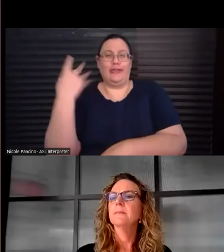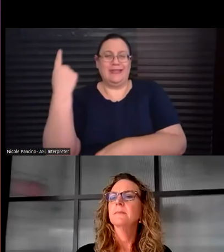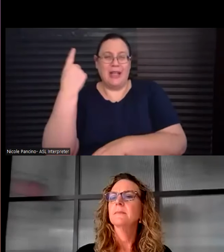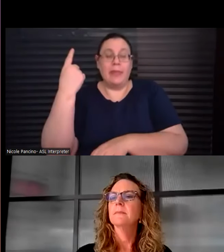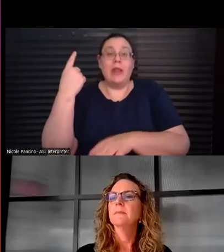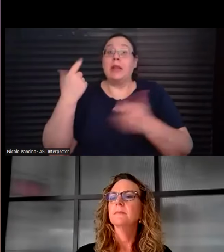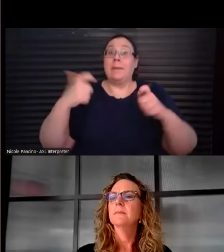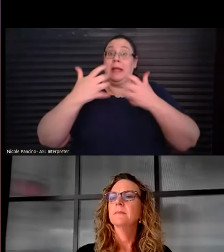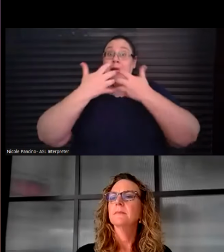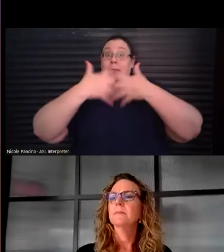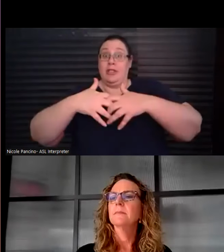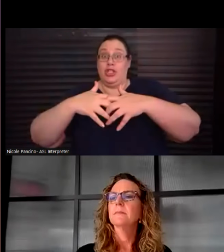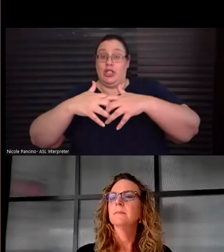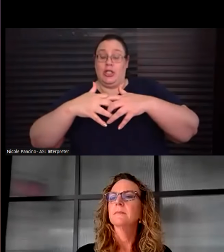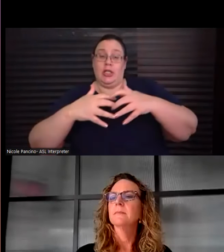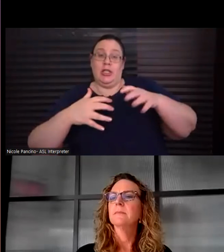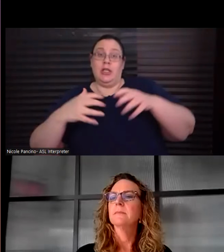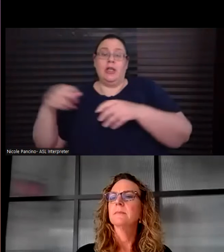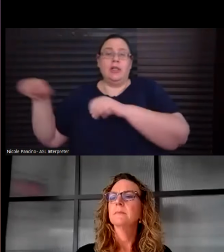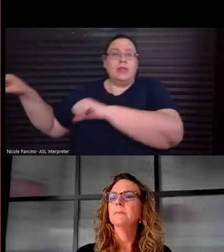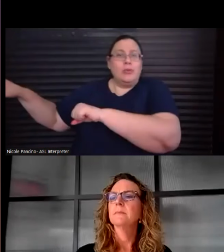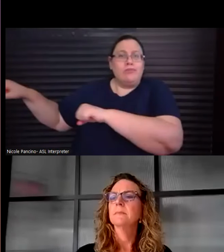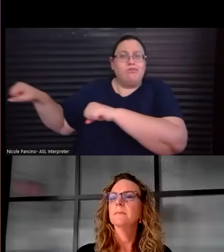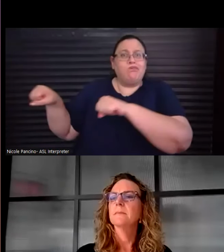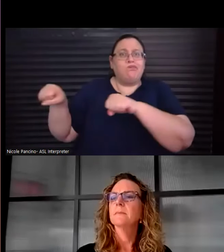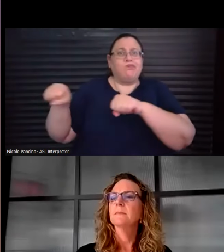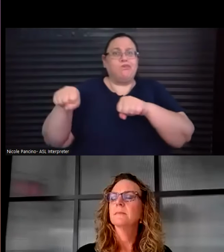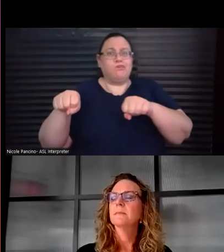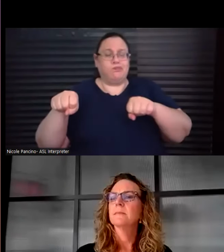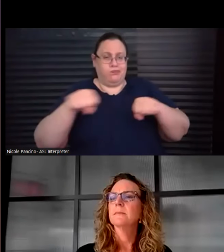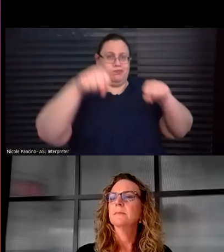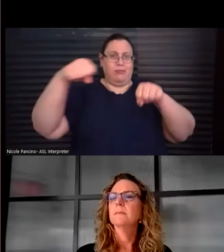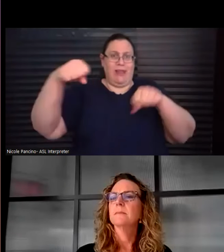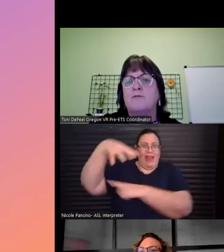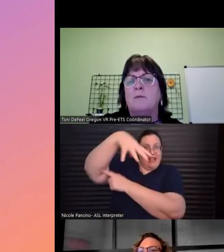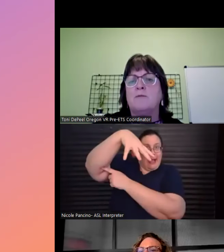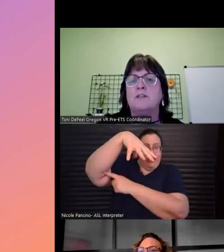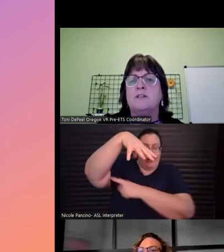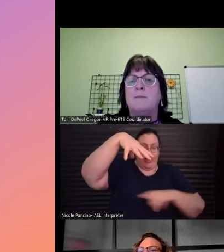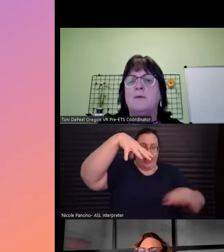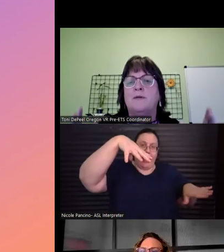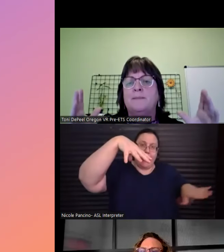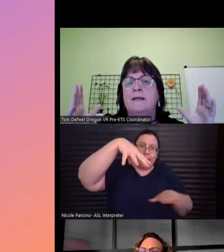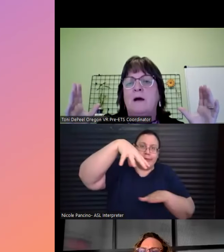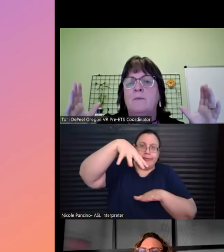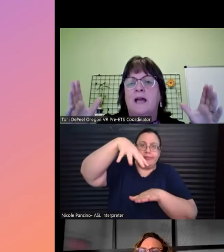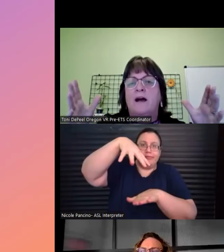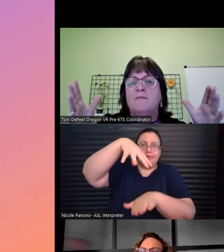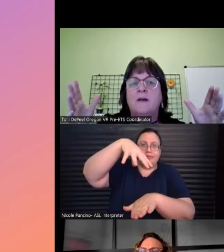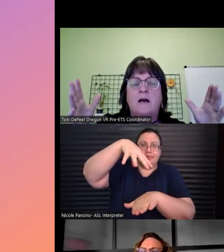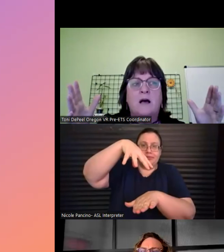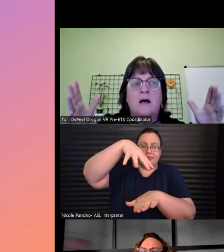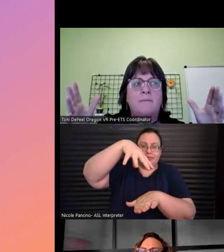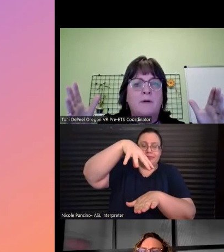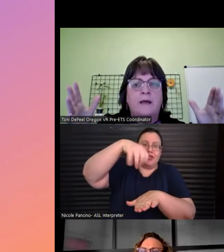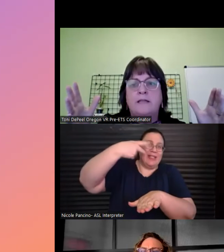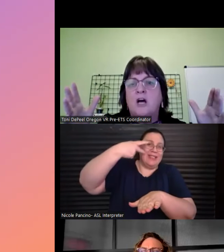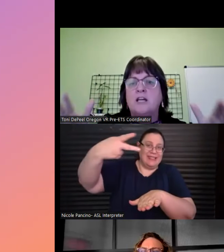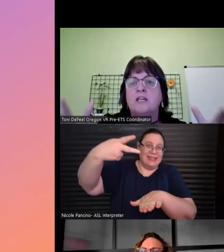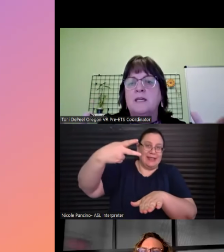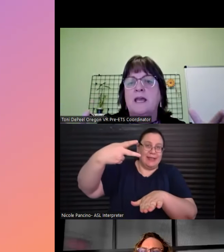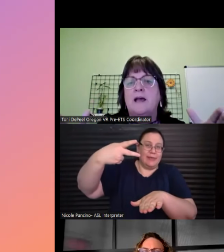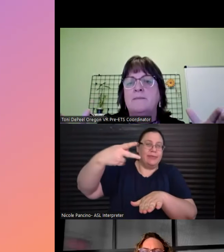machines that you would wheel in on a cart and you just slid like a microfilm over the top of it. But now we have